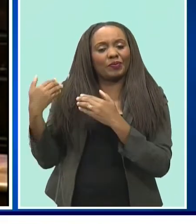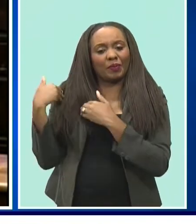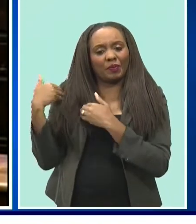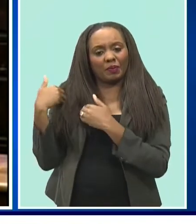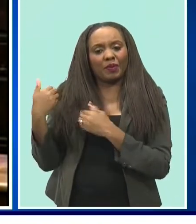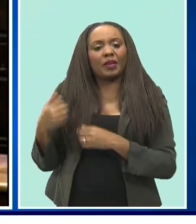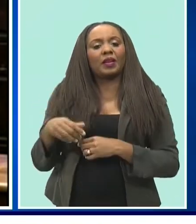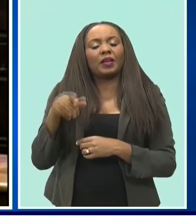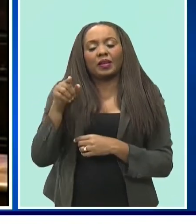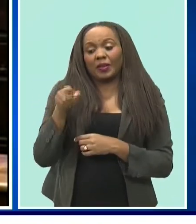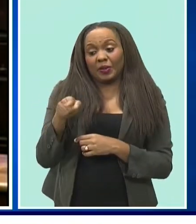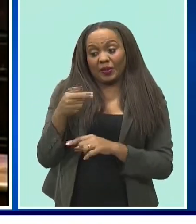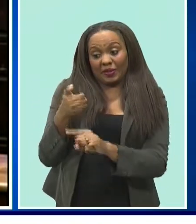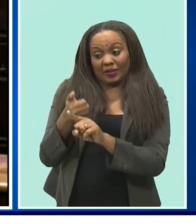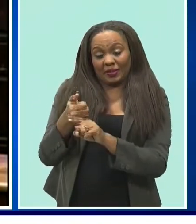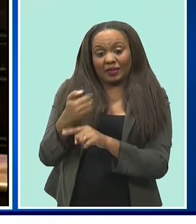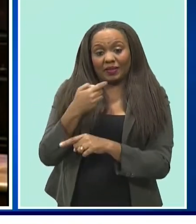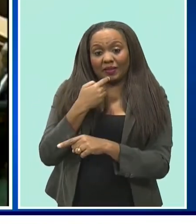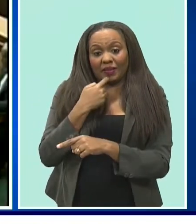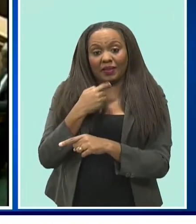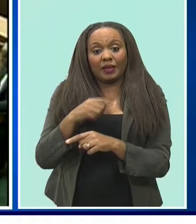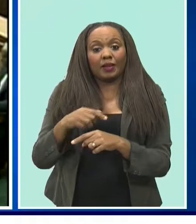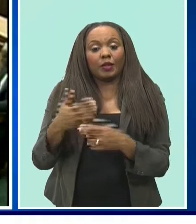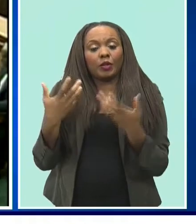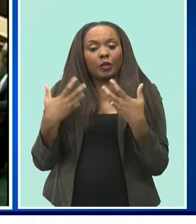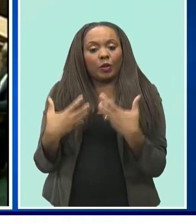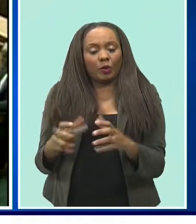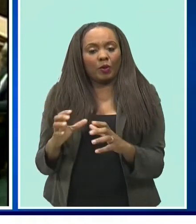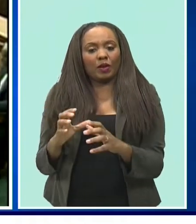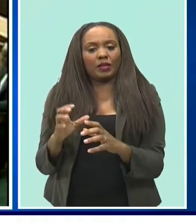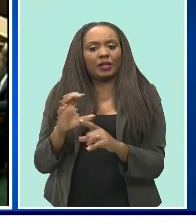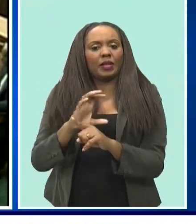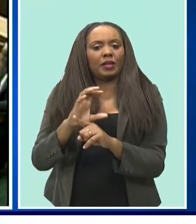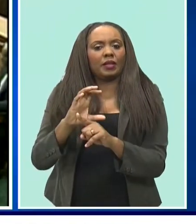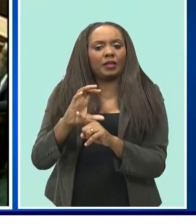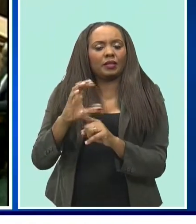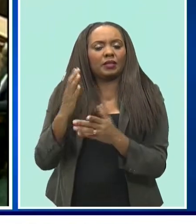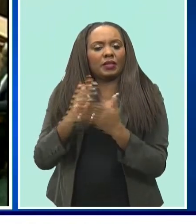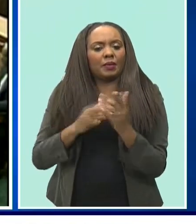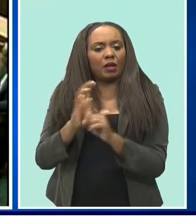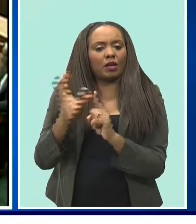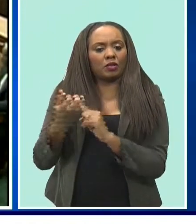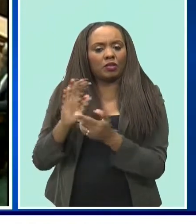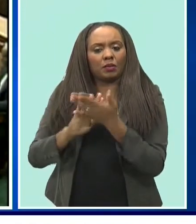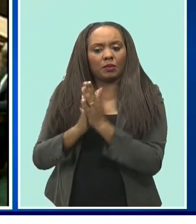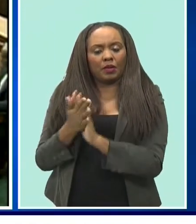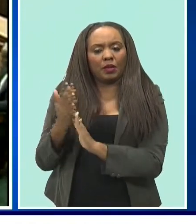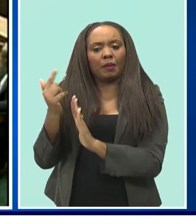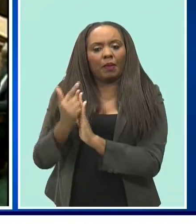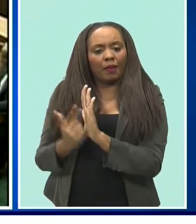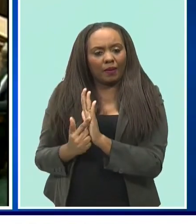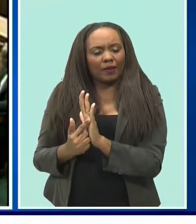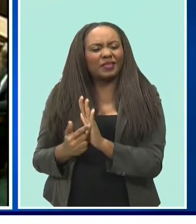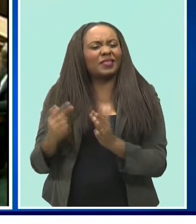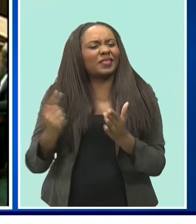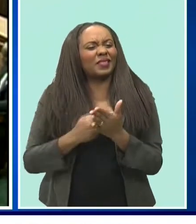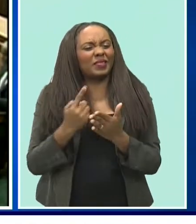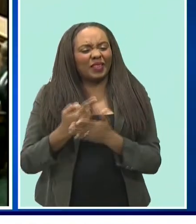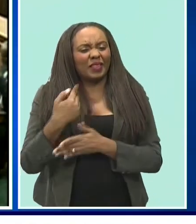not legislate a culture. Right. It's not anything that you change easily. And sometimes when we are